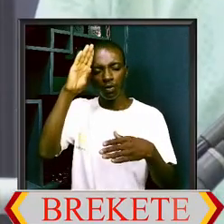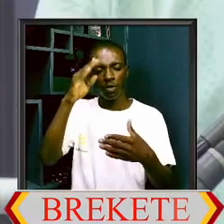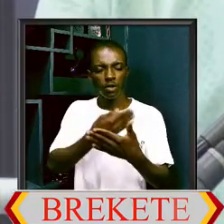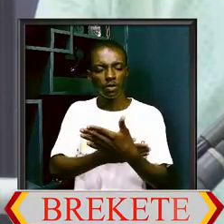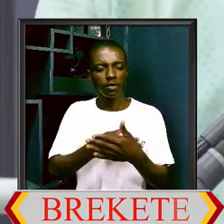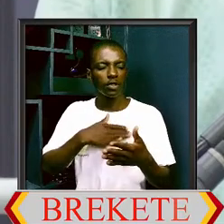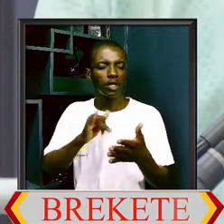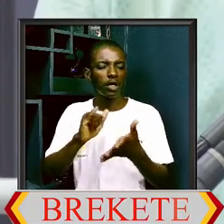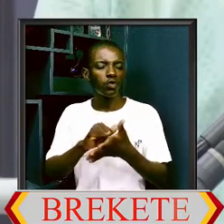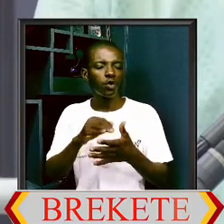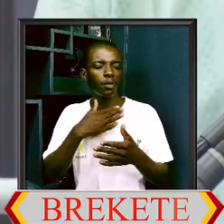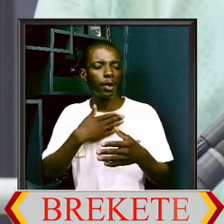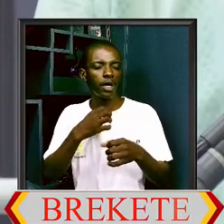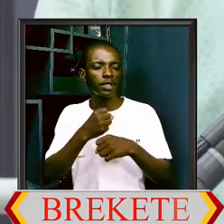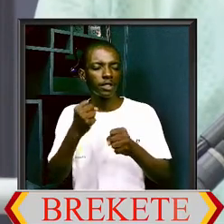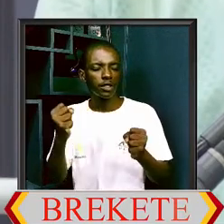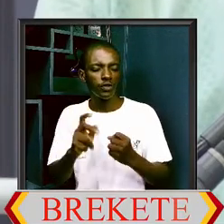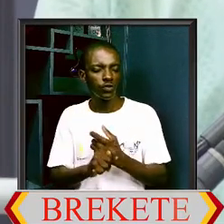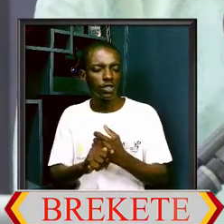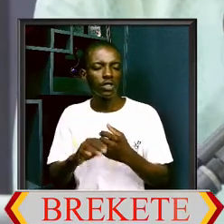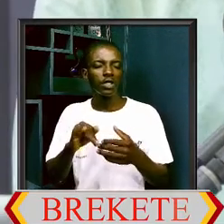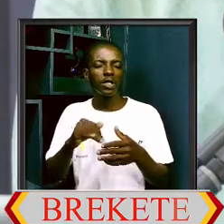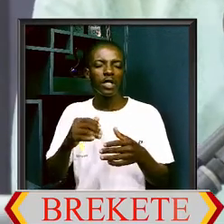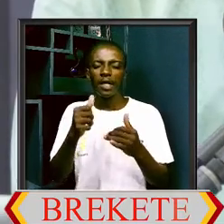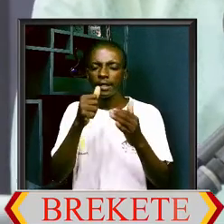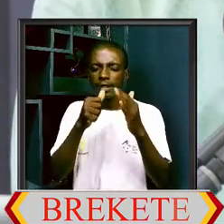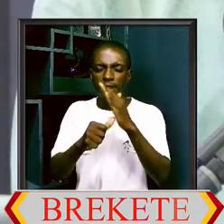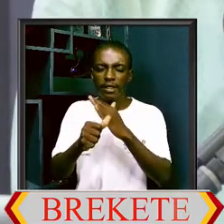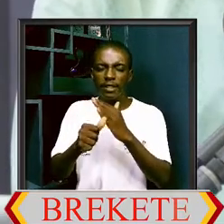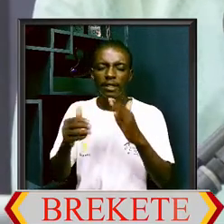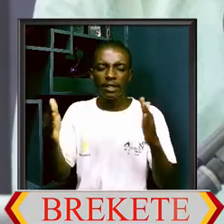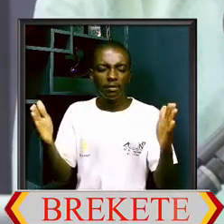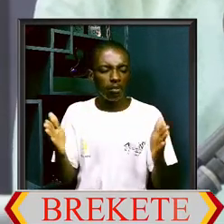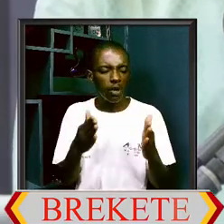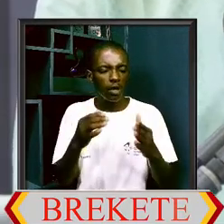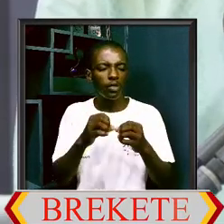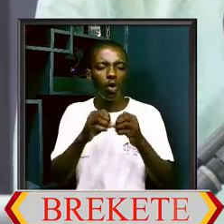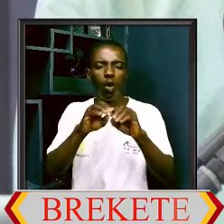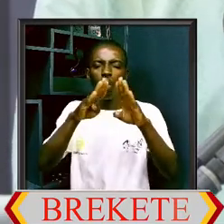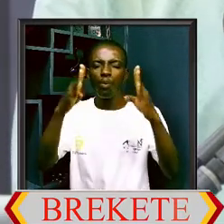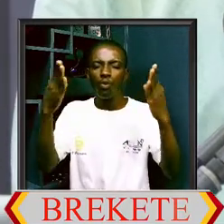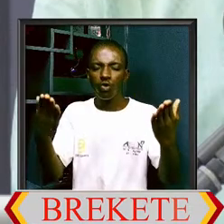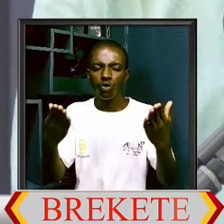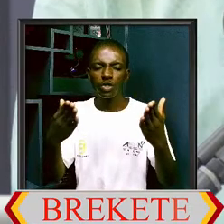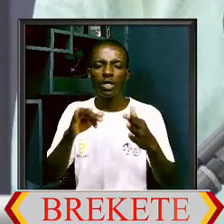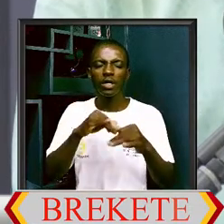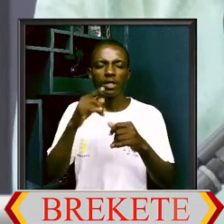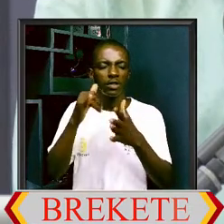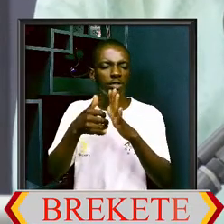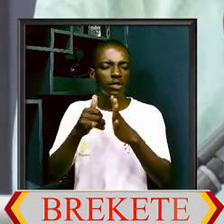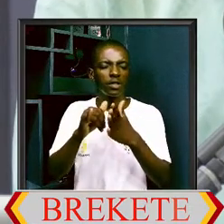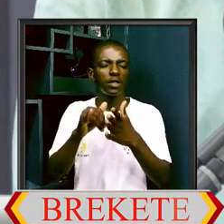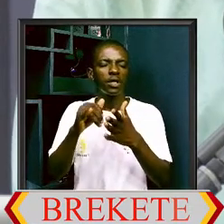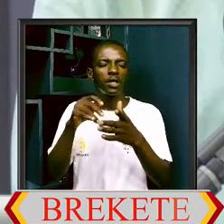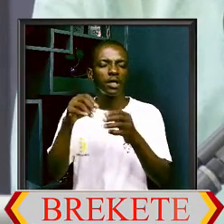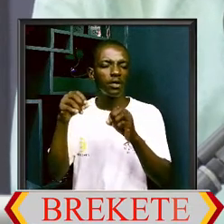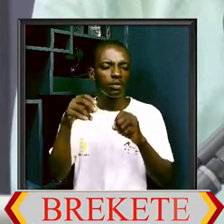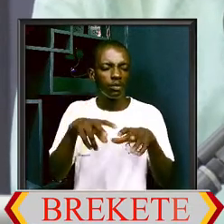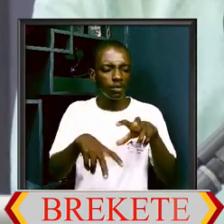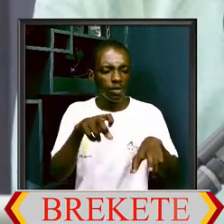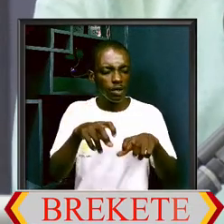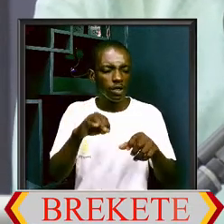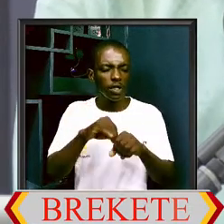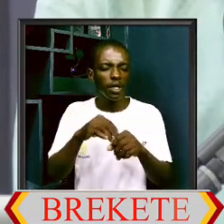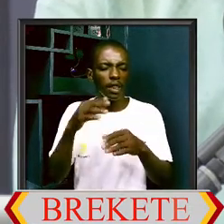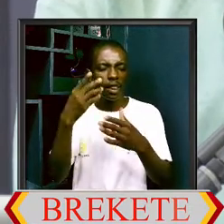soul you are my salvation let their secret agenda be exposed and let their P that they have put